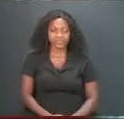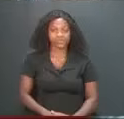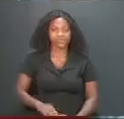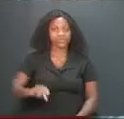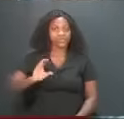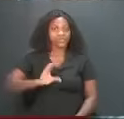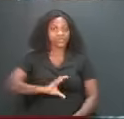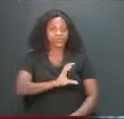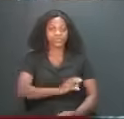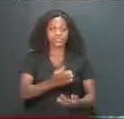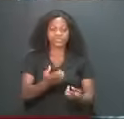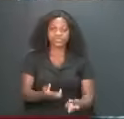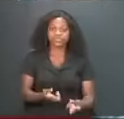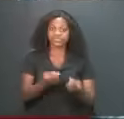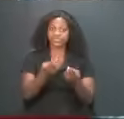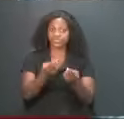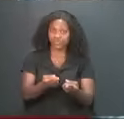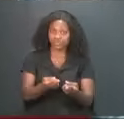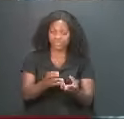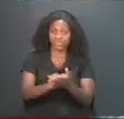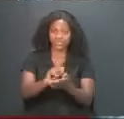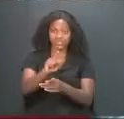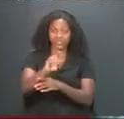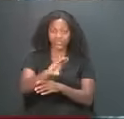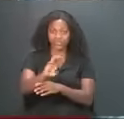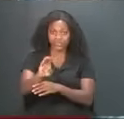recommend that